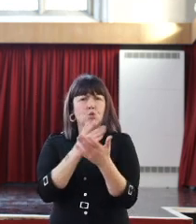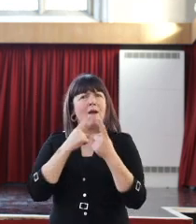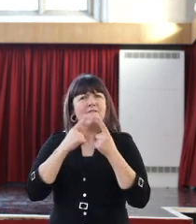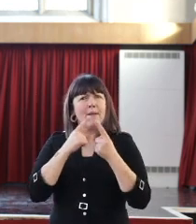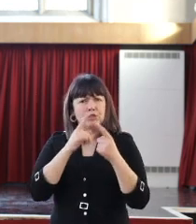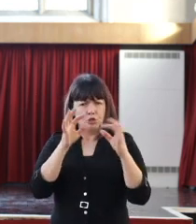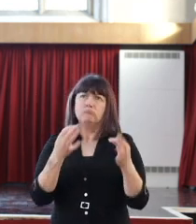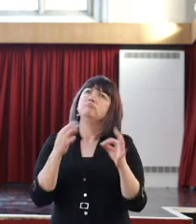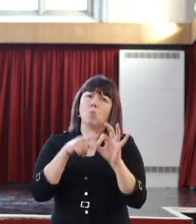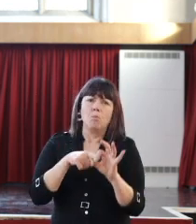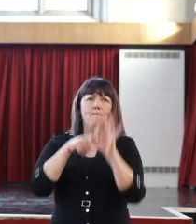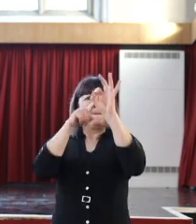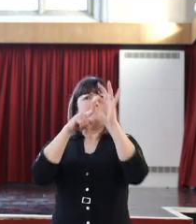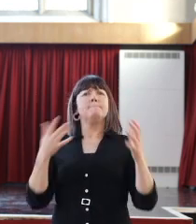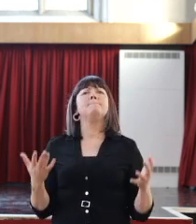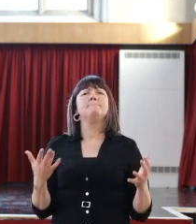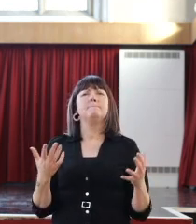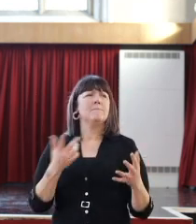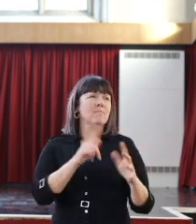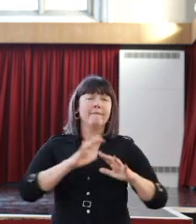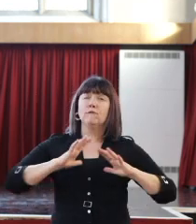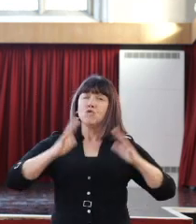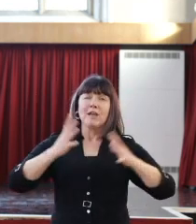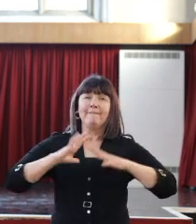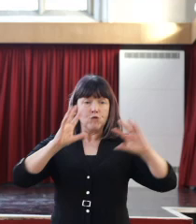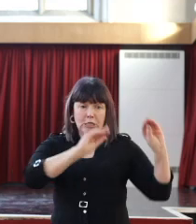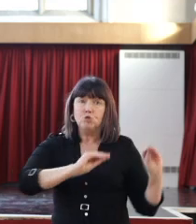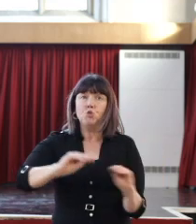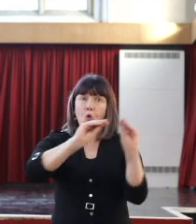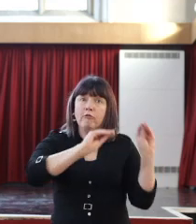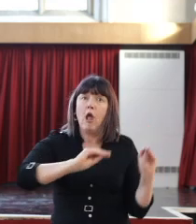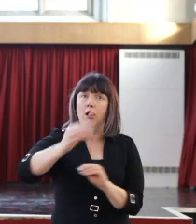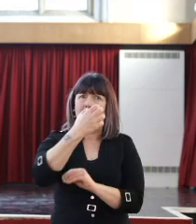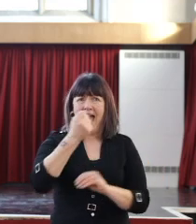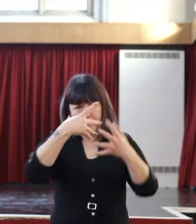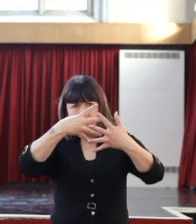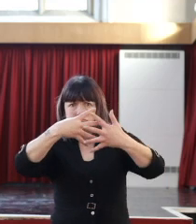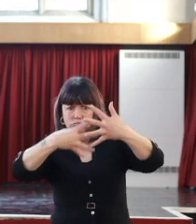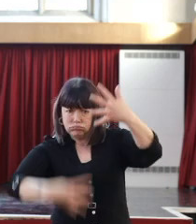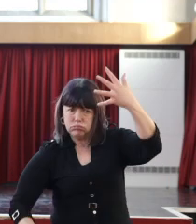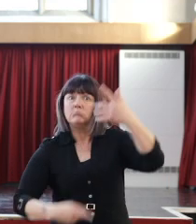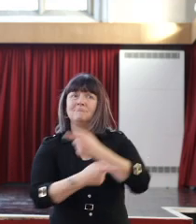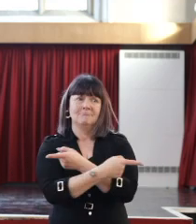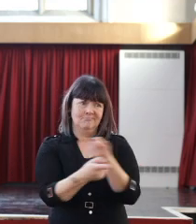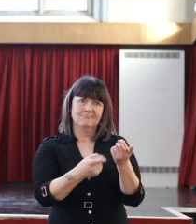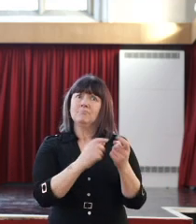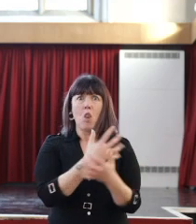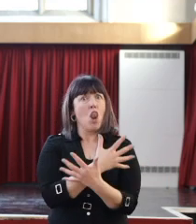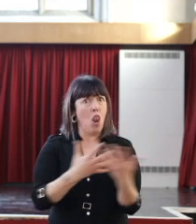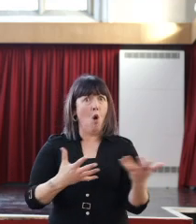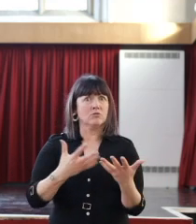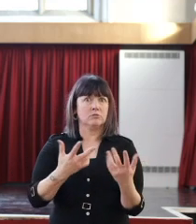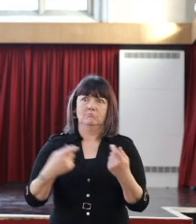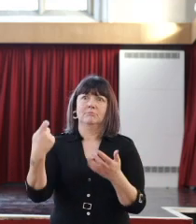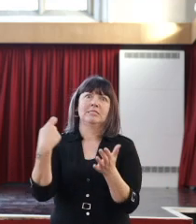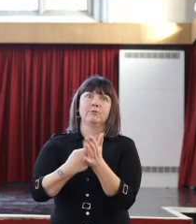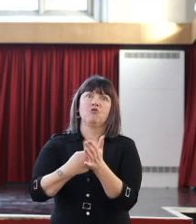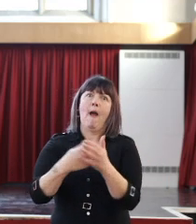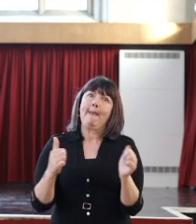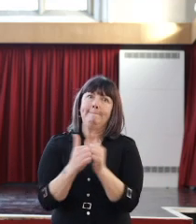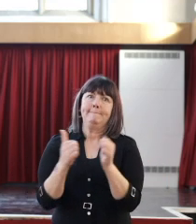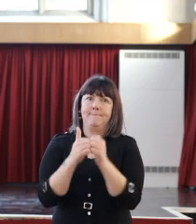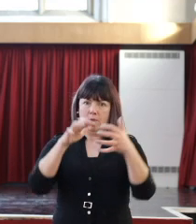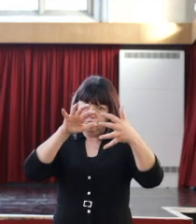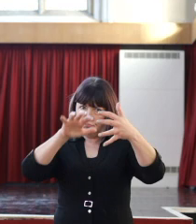faces. We've got hundreds of free tutorials on there now and over 250,000 regular subscribers. The users told us that lots